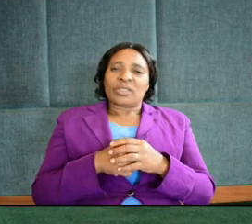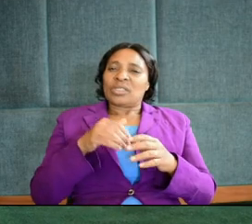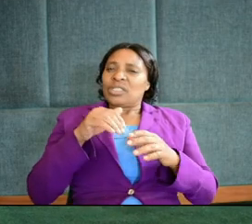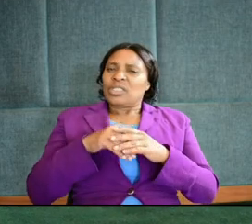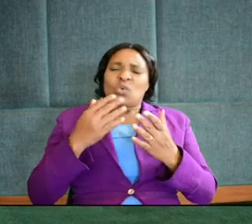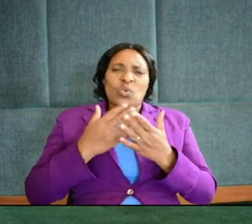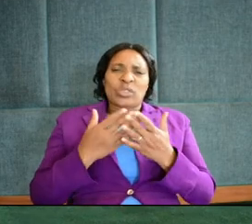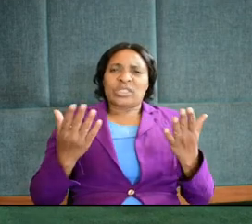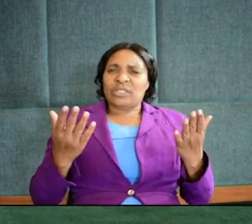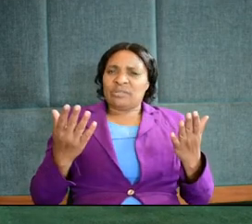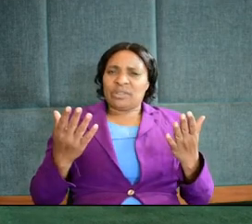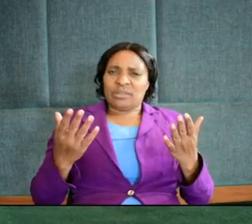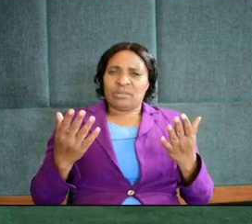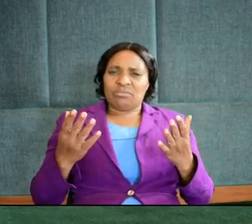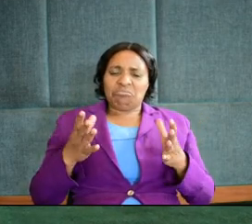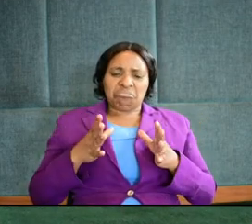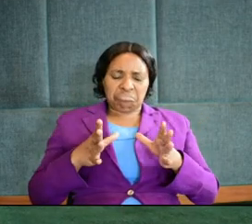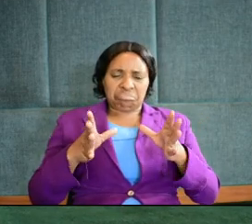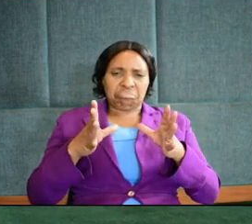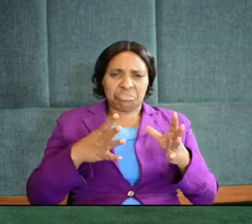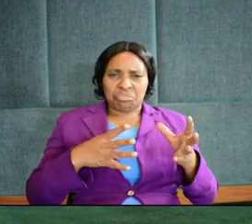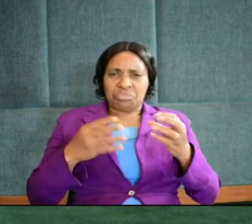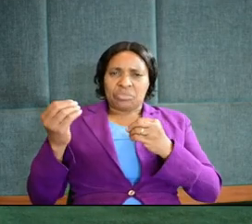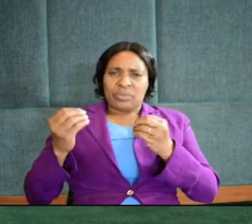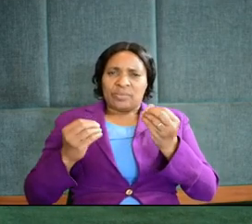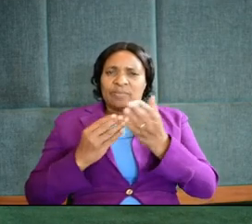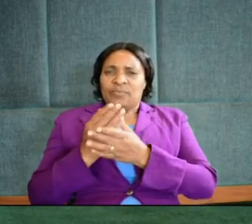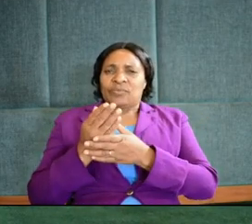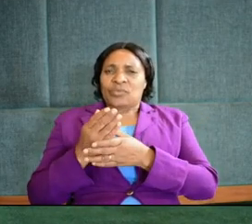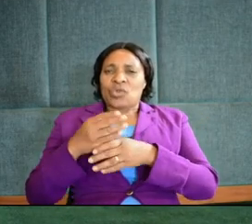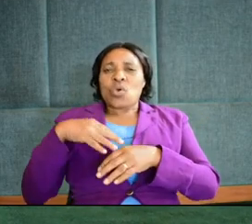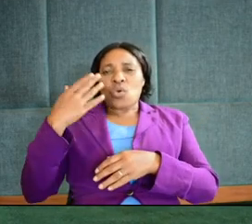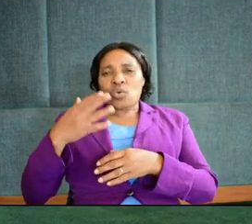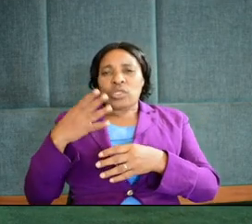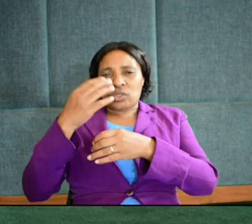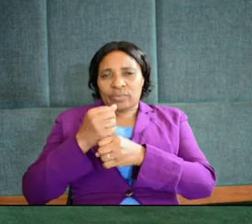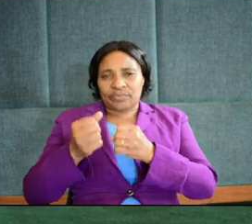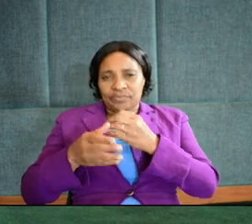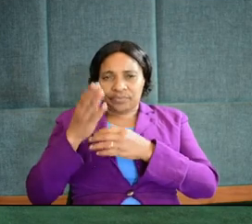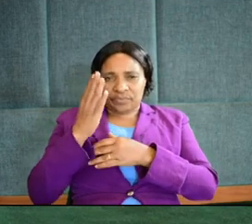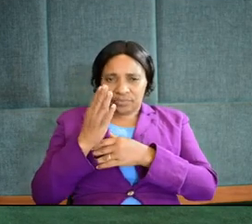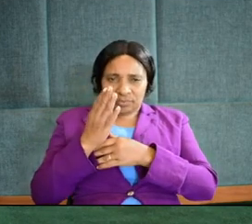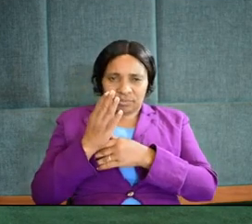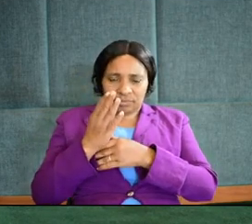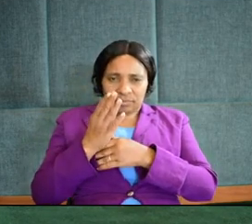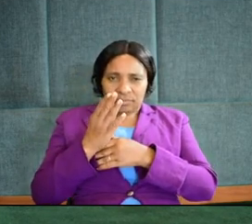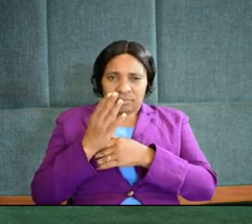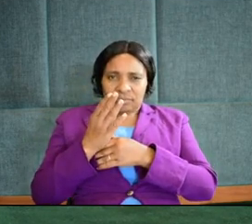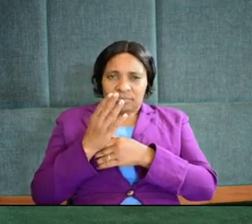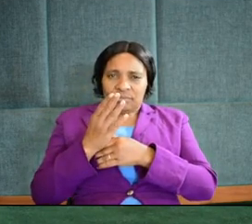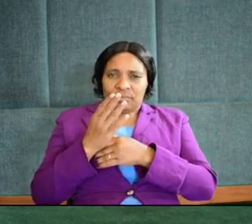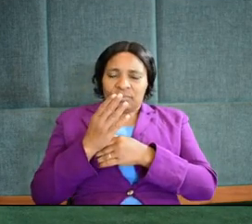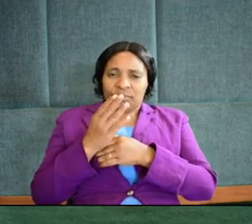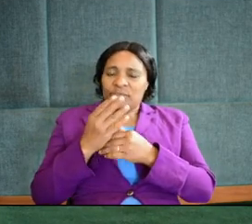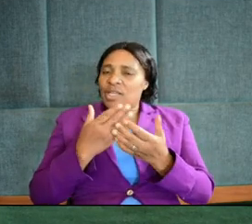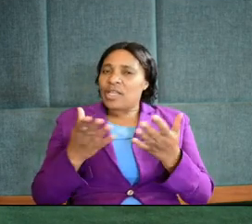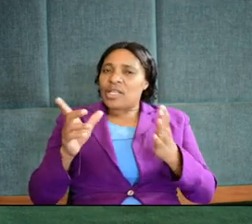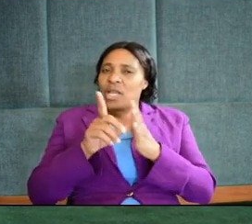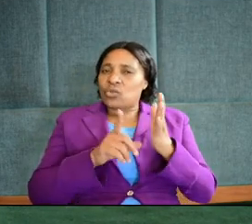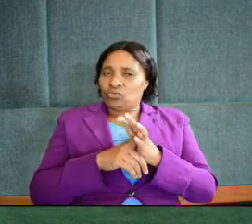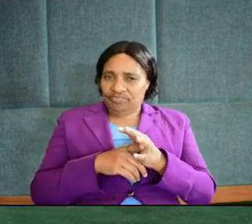in whatever pressure you go through, always trust God. Amen. Finley, any